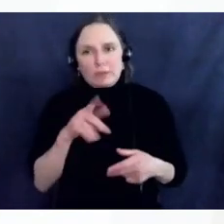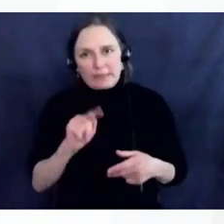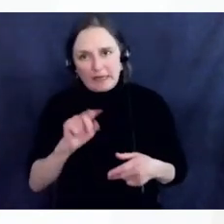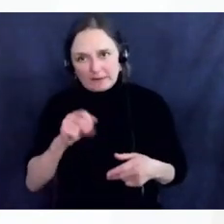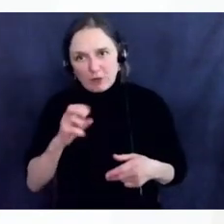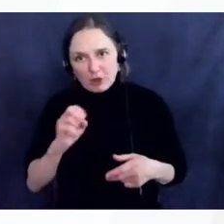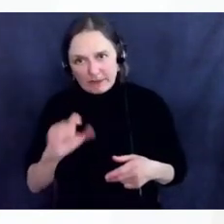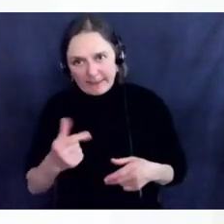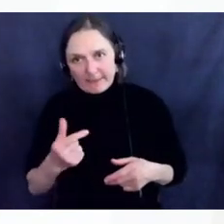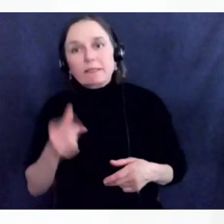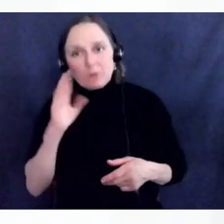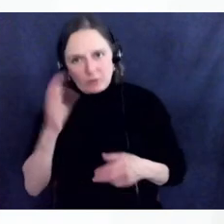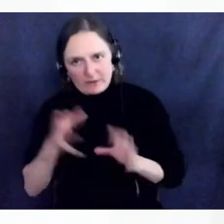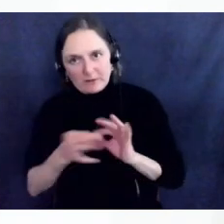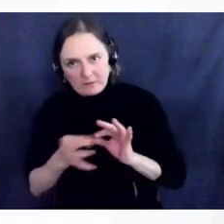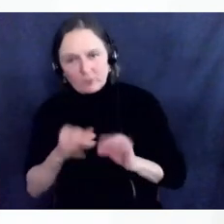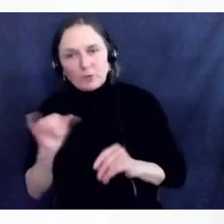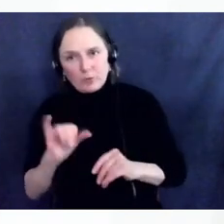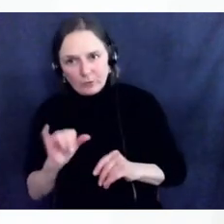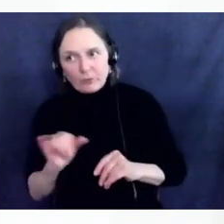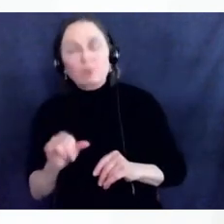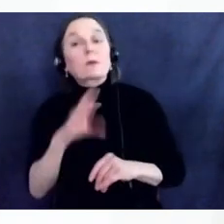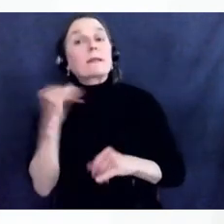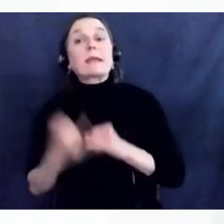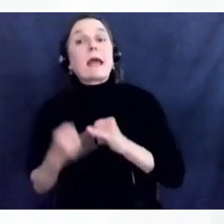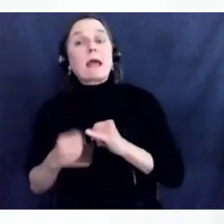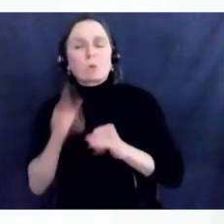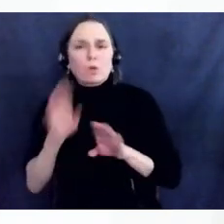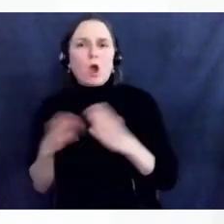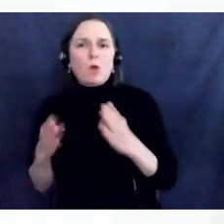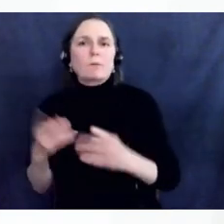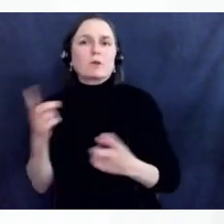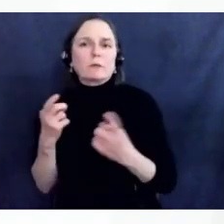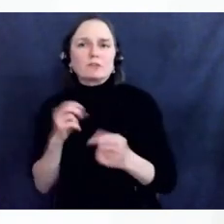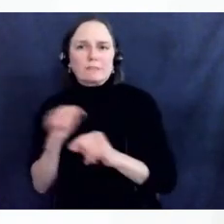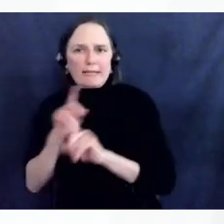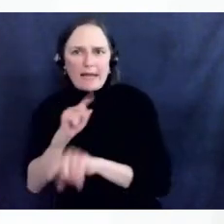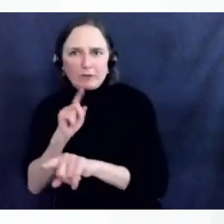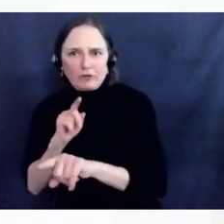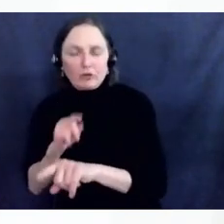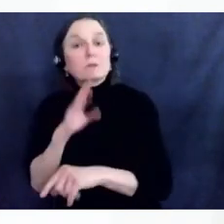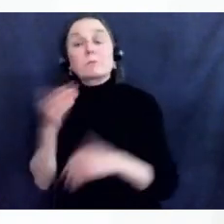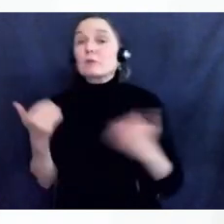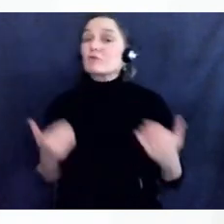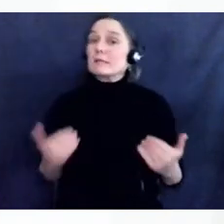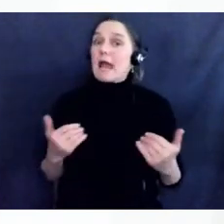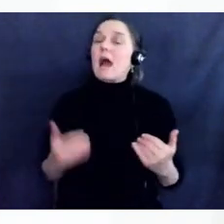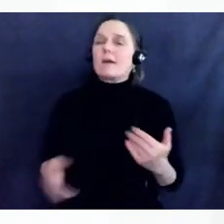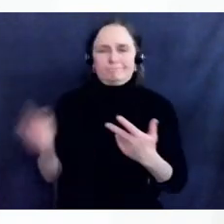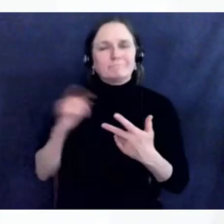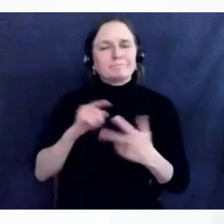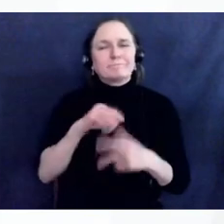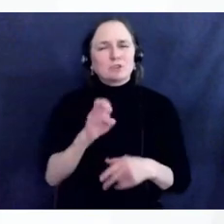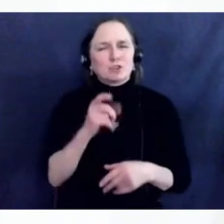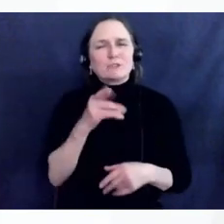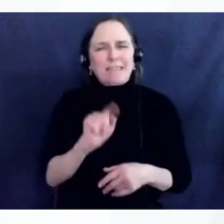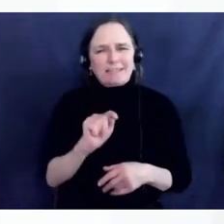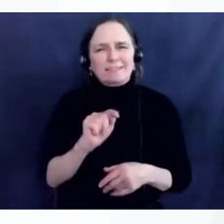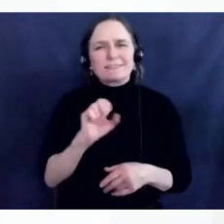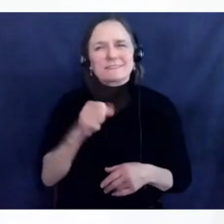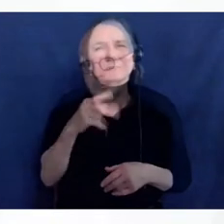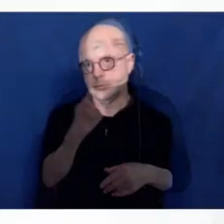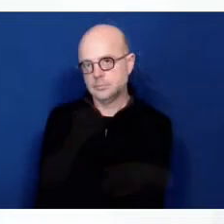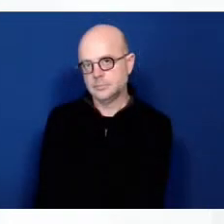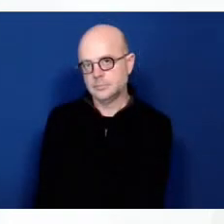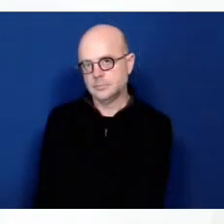Now, I would like to introduce art historian and assistant professor Juliet Sperling, the Kolar Endowed Chair in